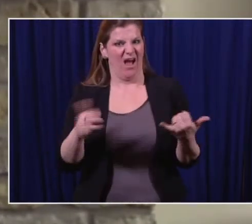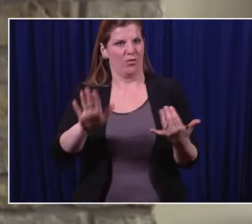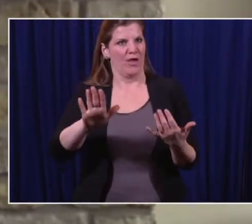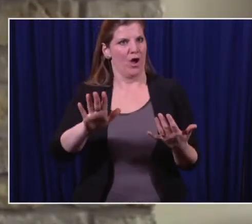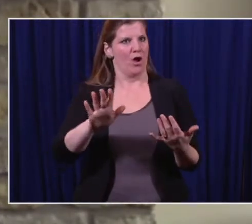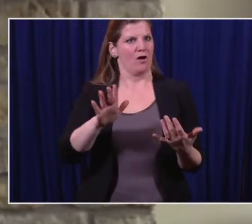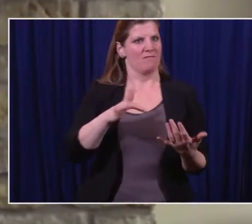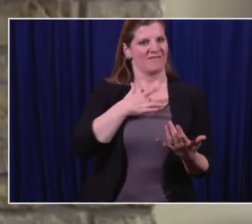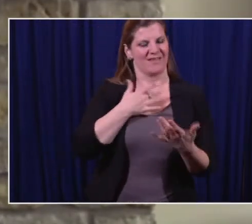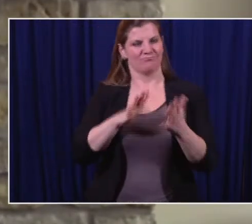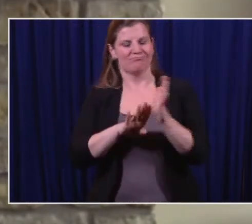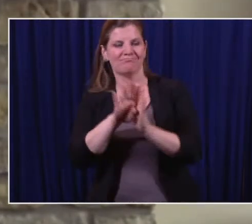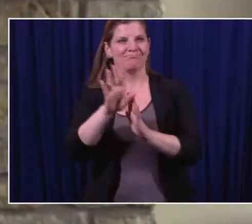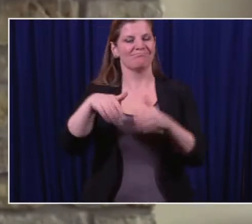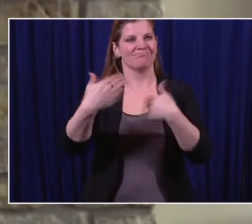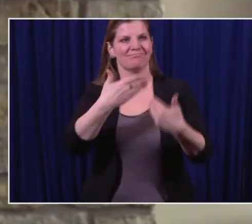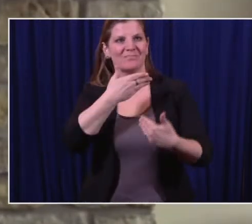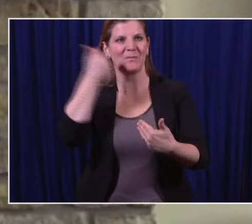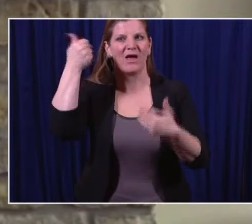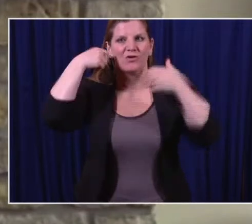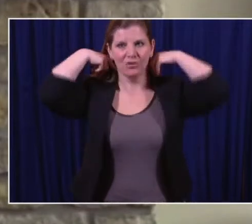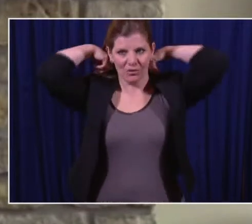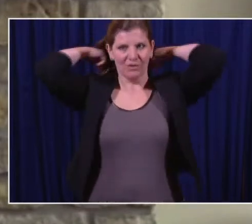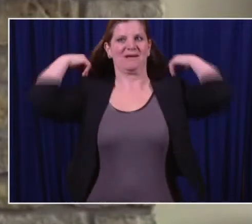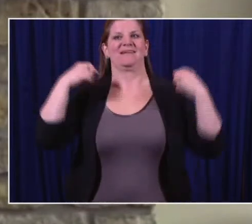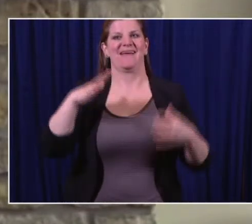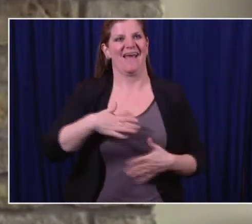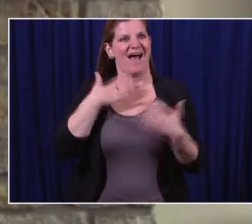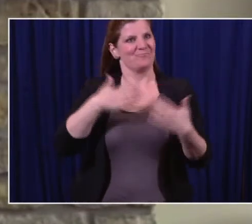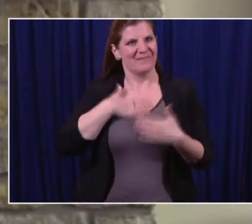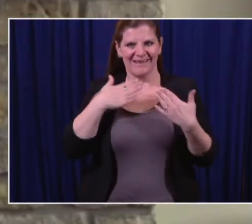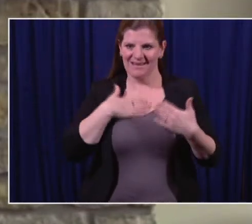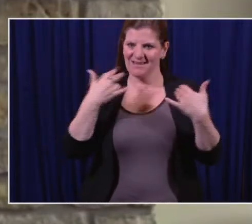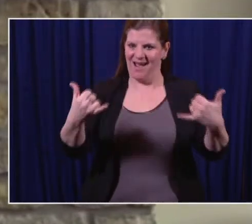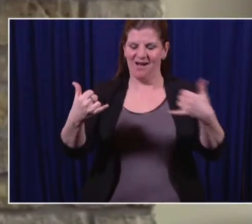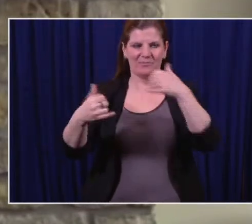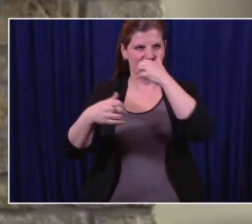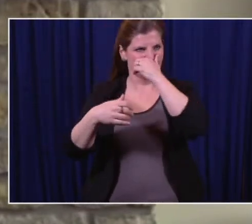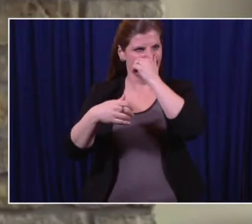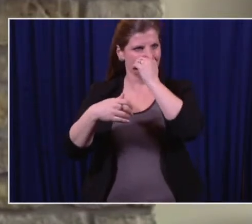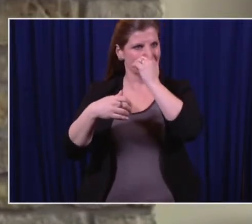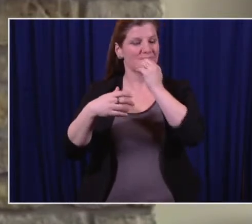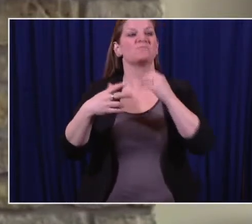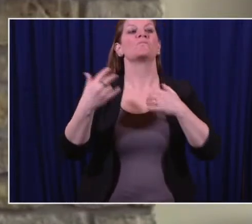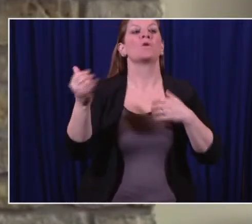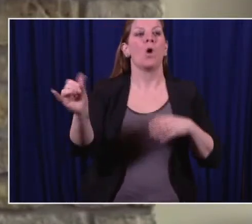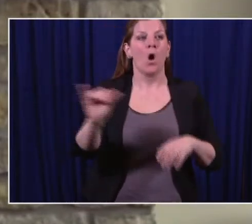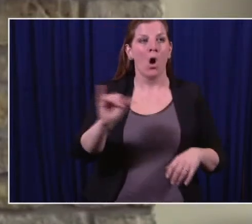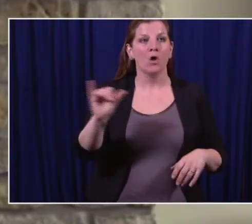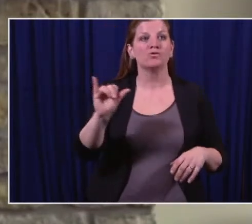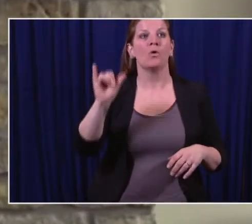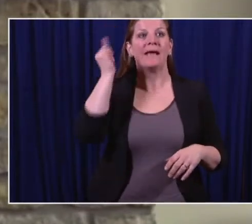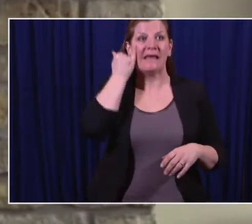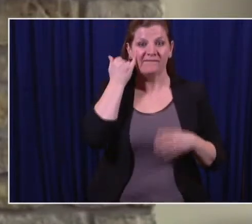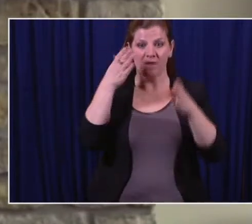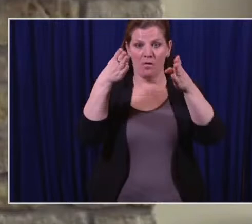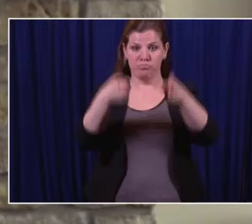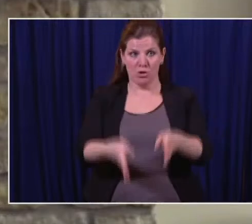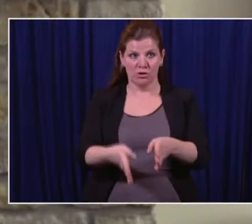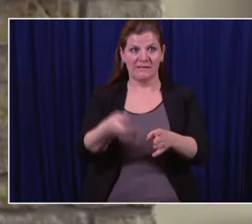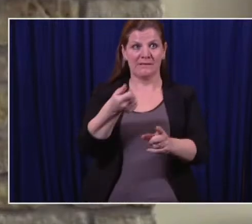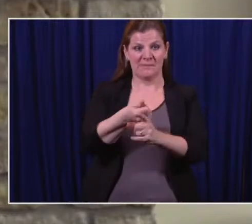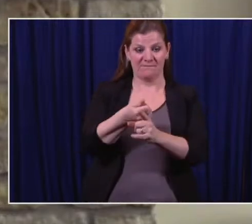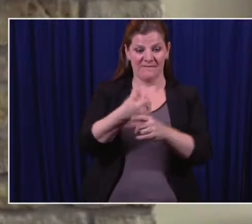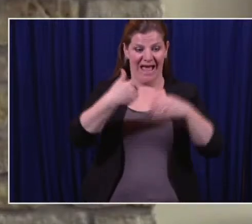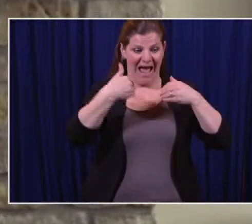with developmental and intellectual disabilities who also have a certain health condition that they were born with or developed in childhood and